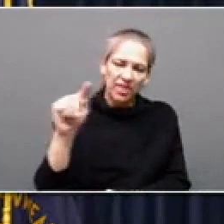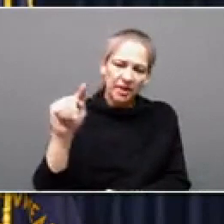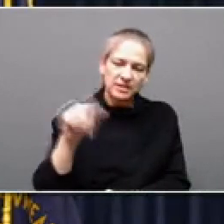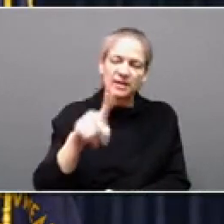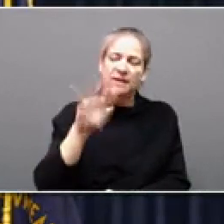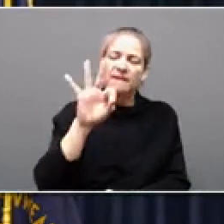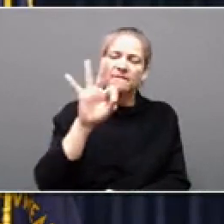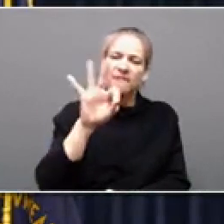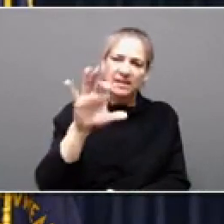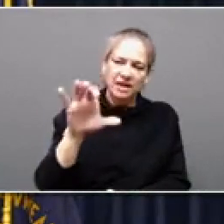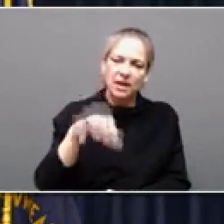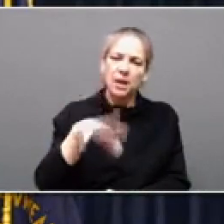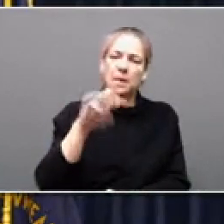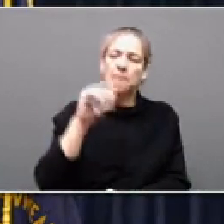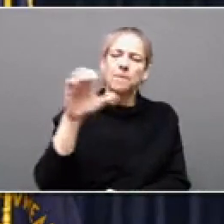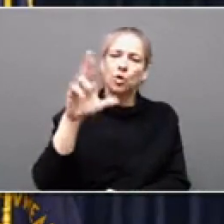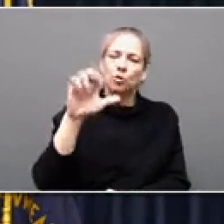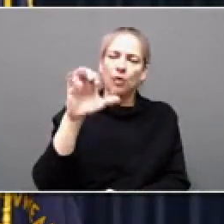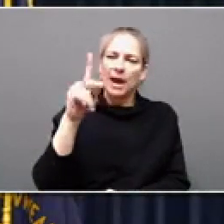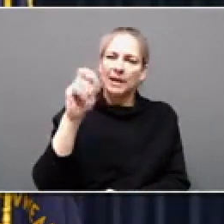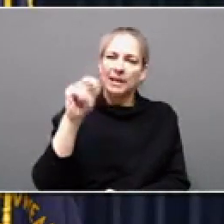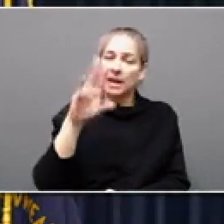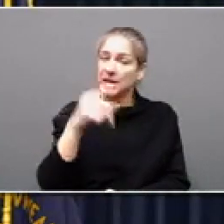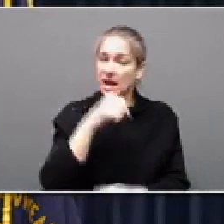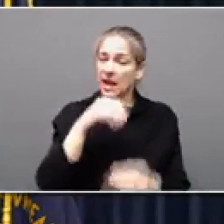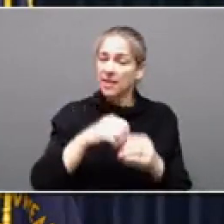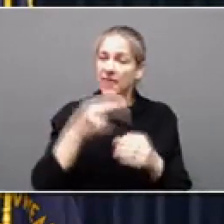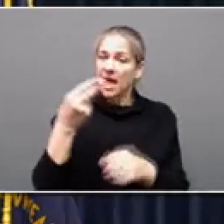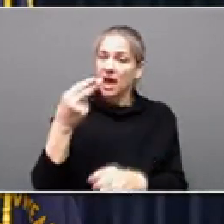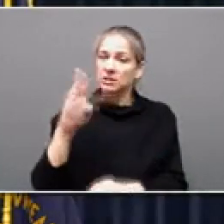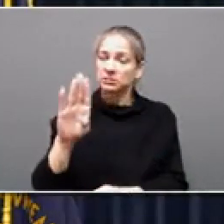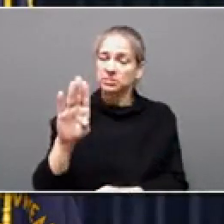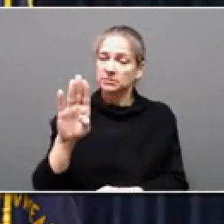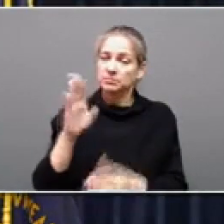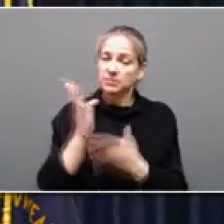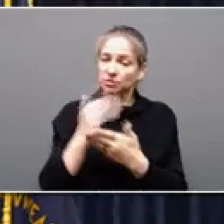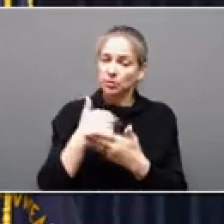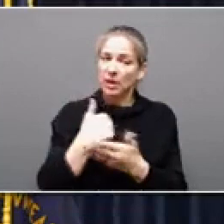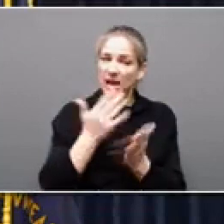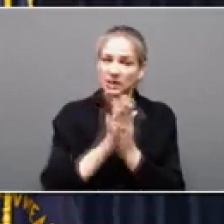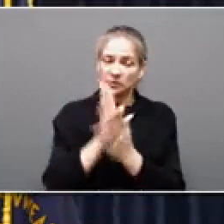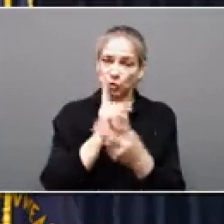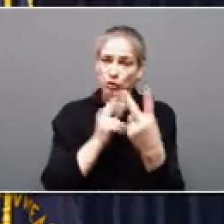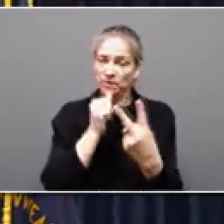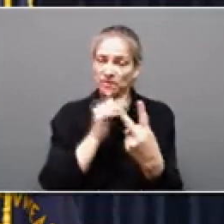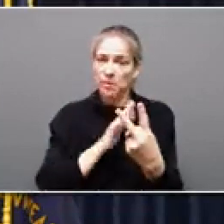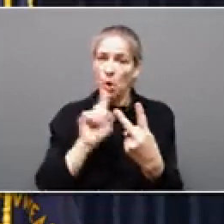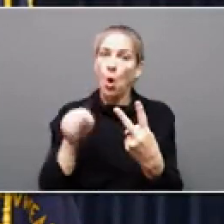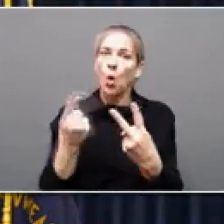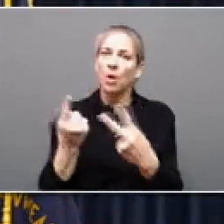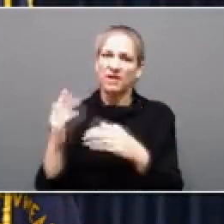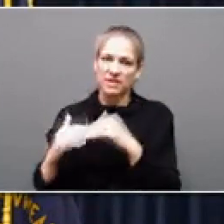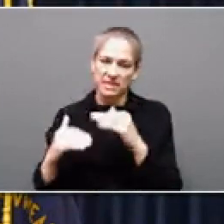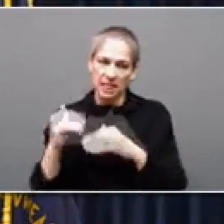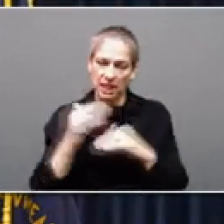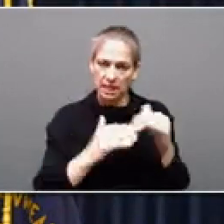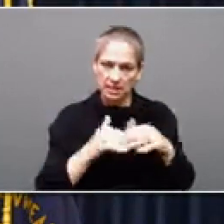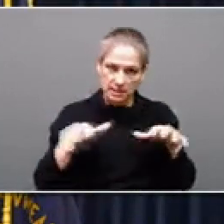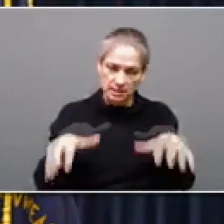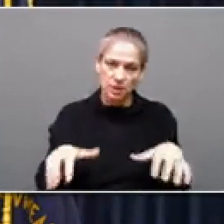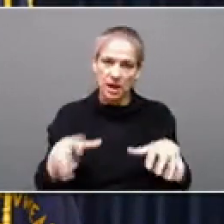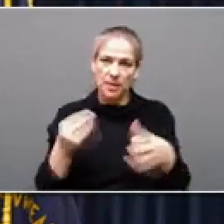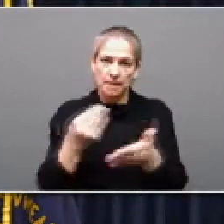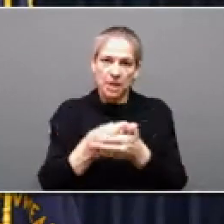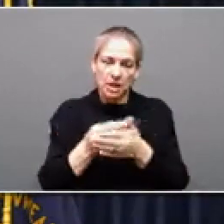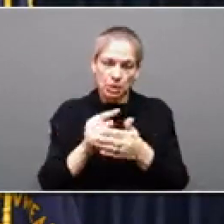McCracken that are not in the House version of the budget. We asked for two female-only facilities and the dollars to design and to build